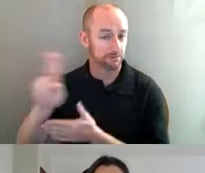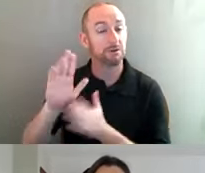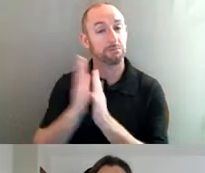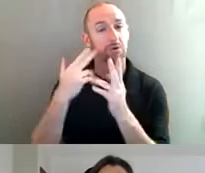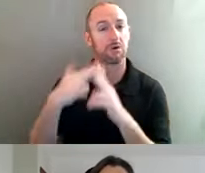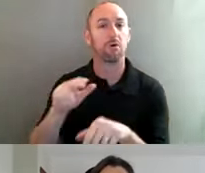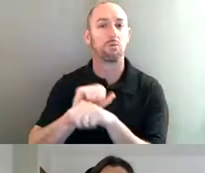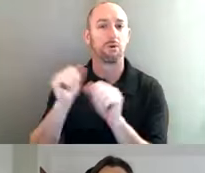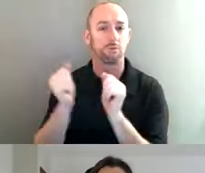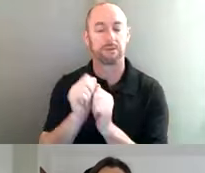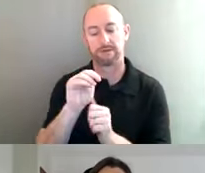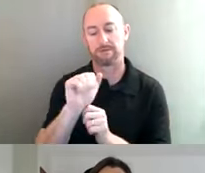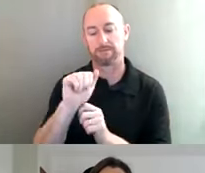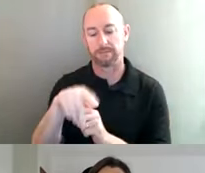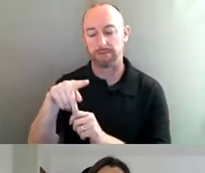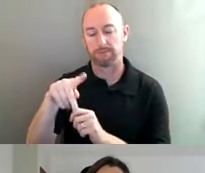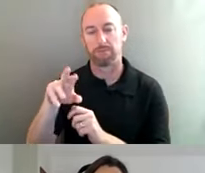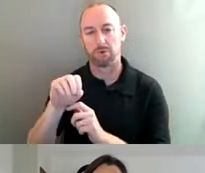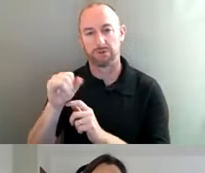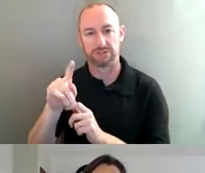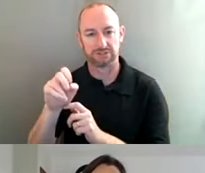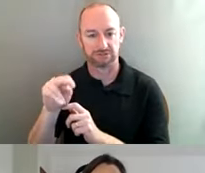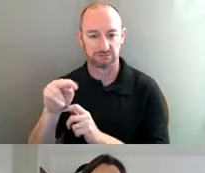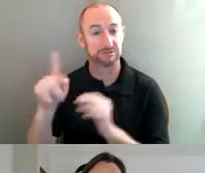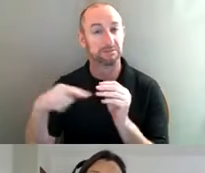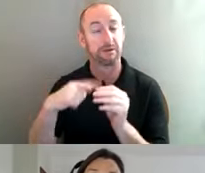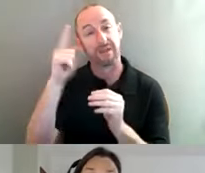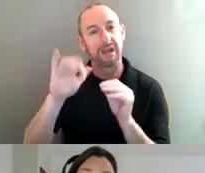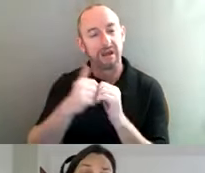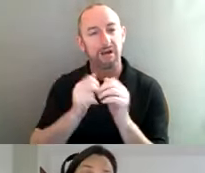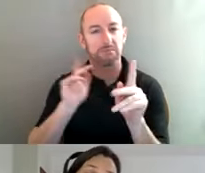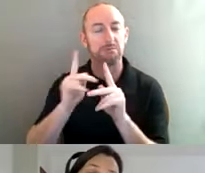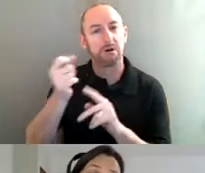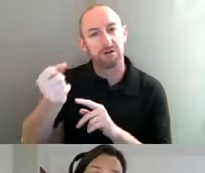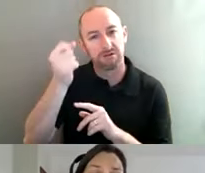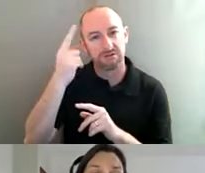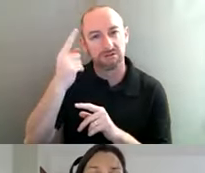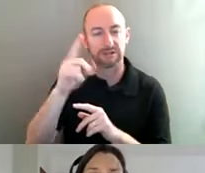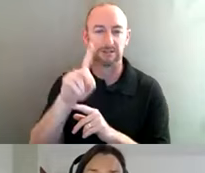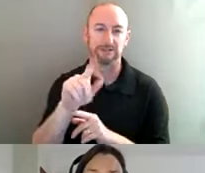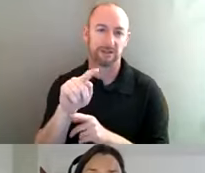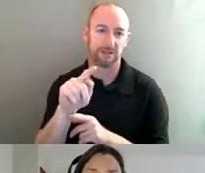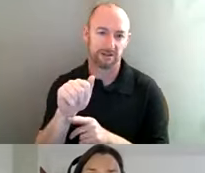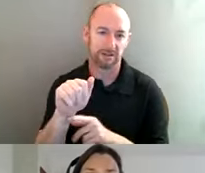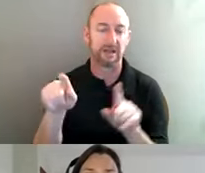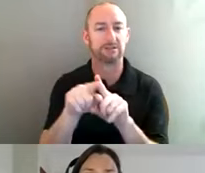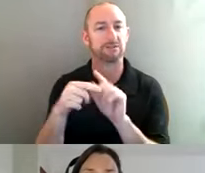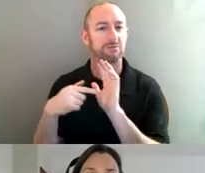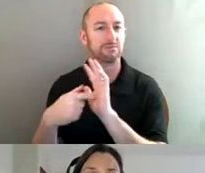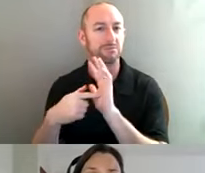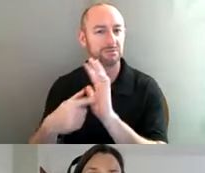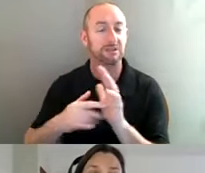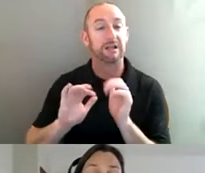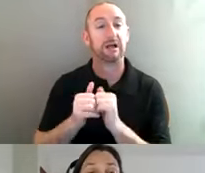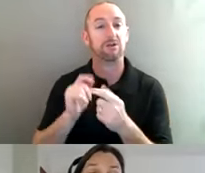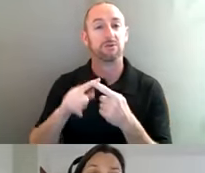called Working with Map Projections. And it's all about thinking about how people understand data as it's represented and how